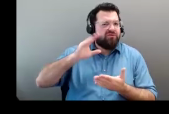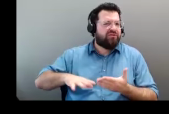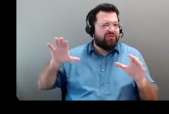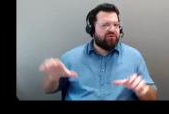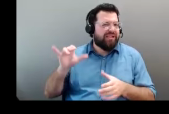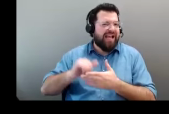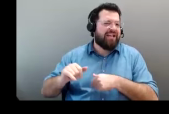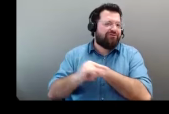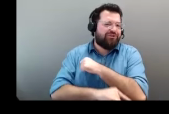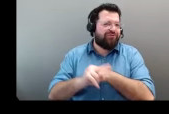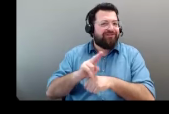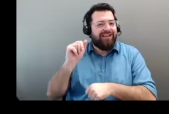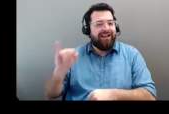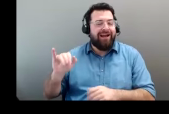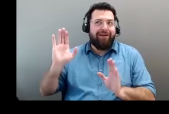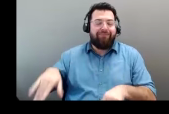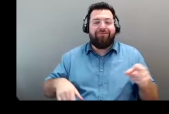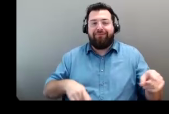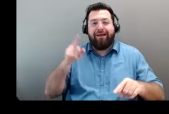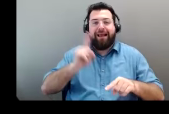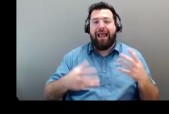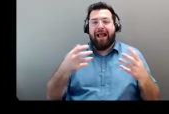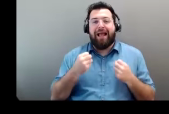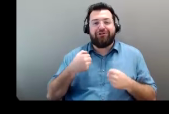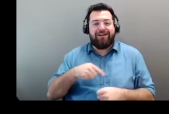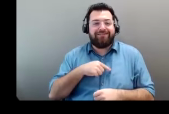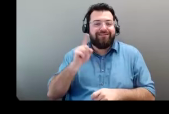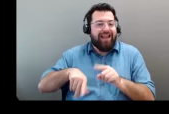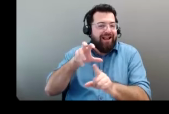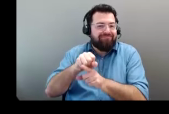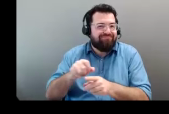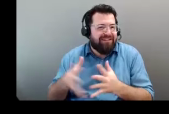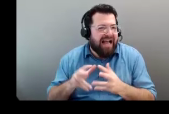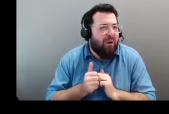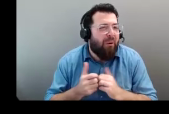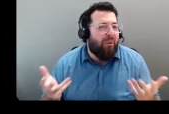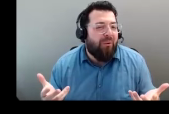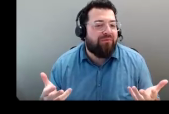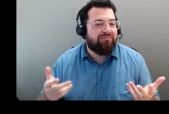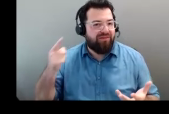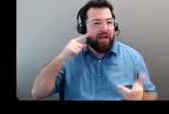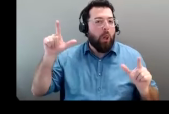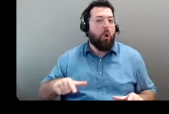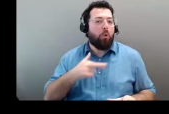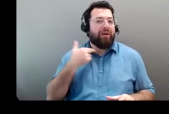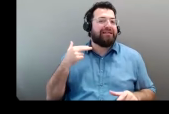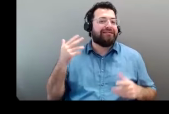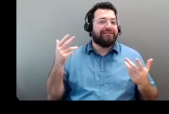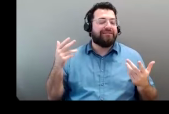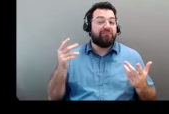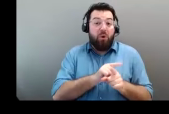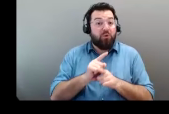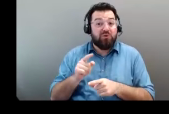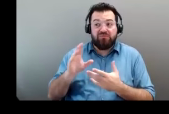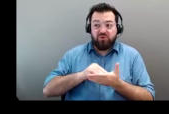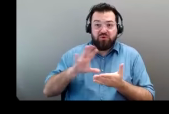how can the professors catch if everybody's doing it right? There's this low risk associated with it and this lack of confidence. Maybe they